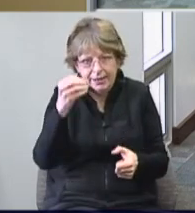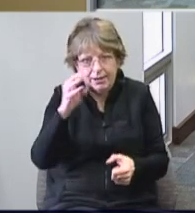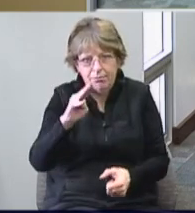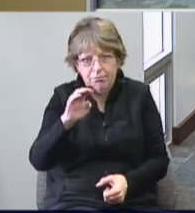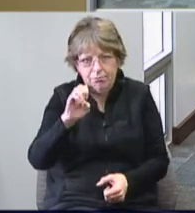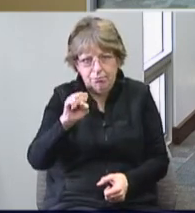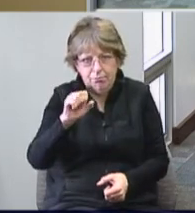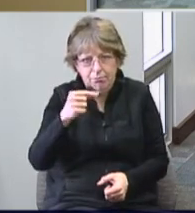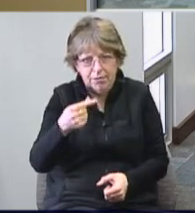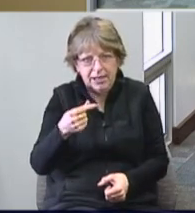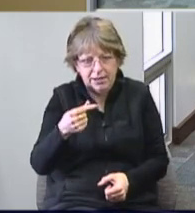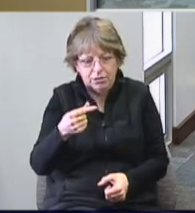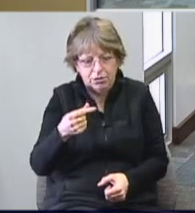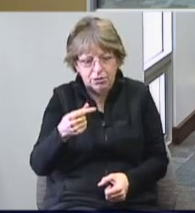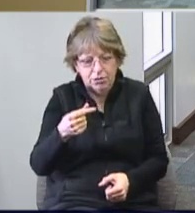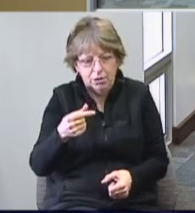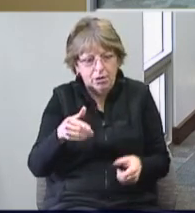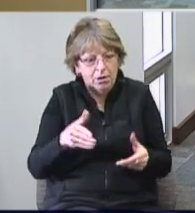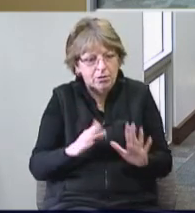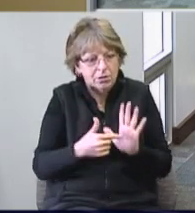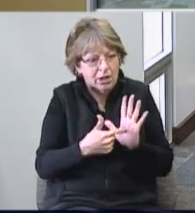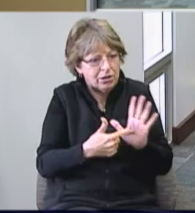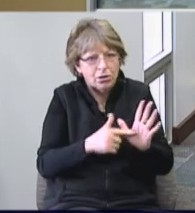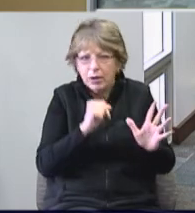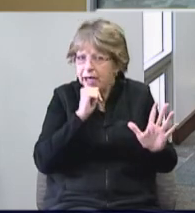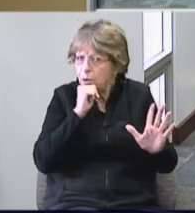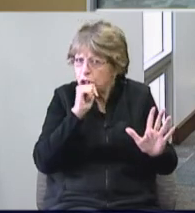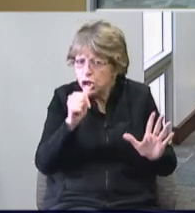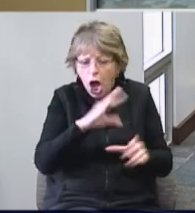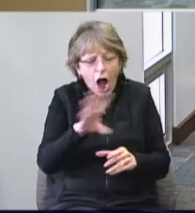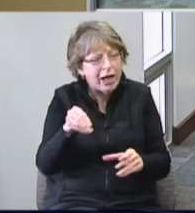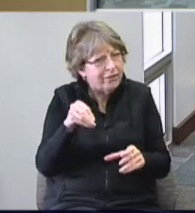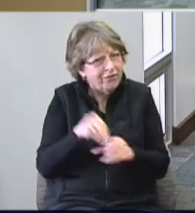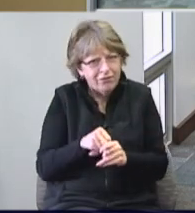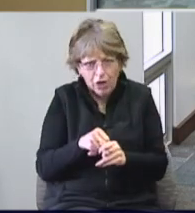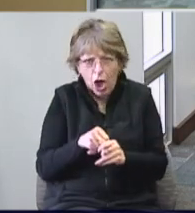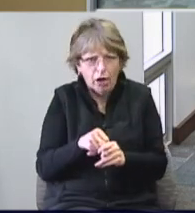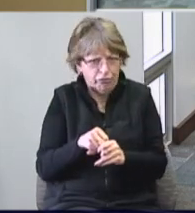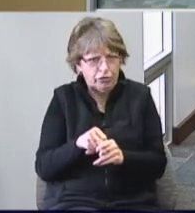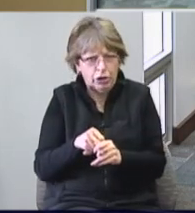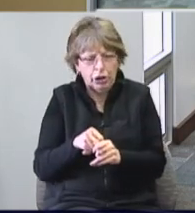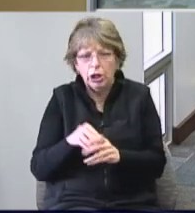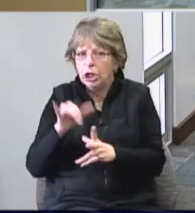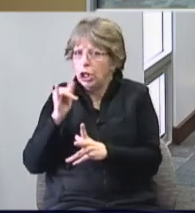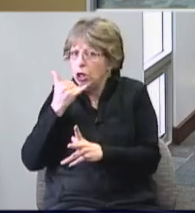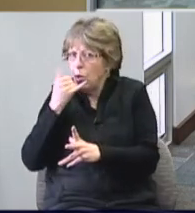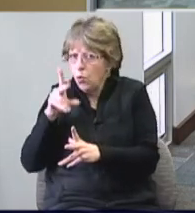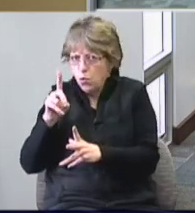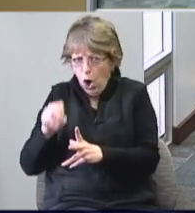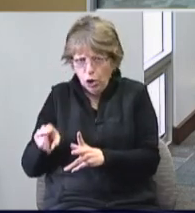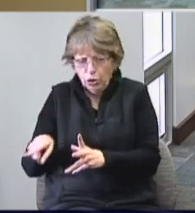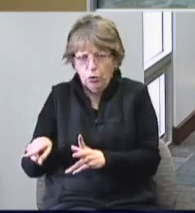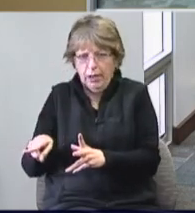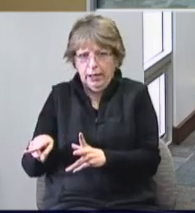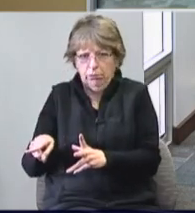this hearing not show that he was involved in sexual harassment in Yeah, any way. He was not. I agree.